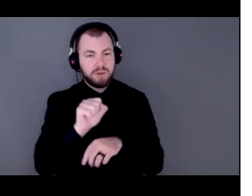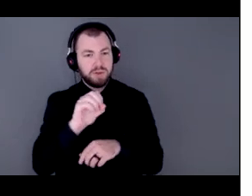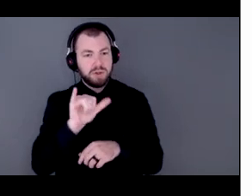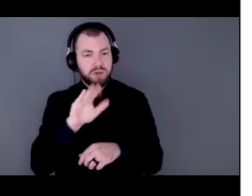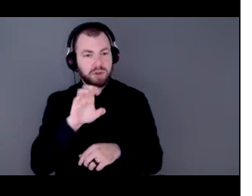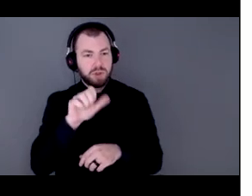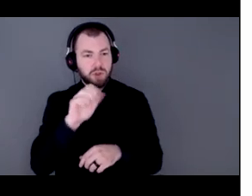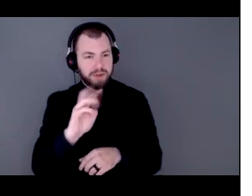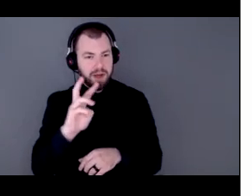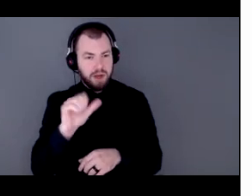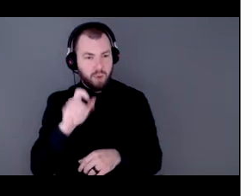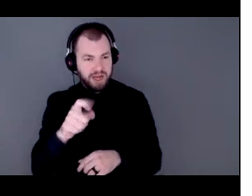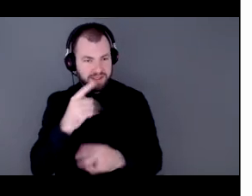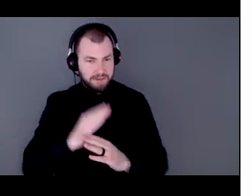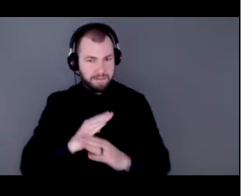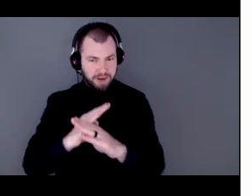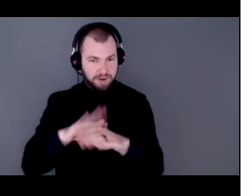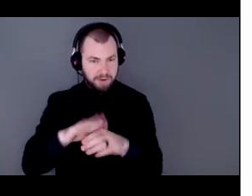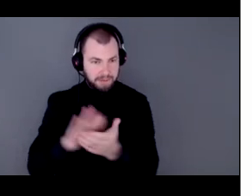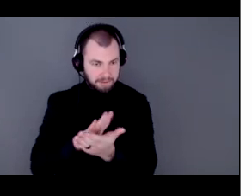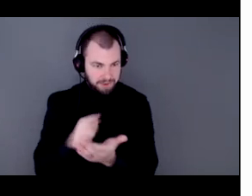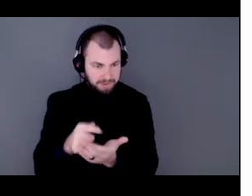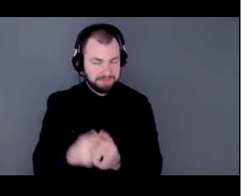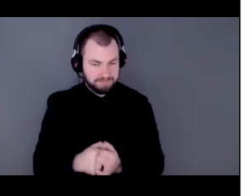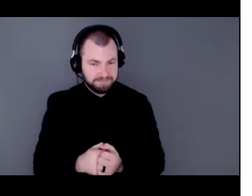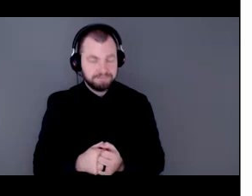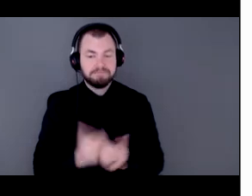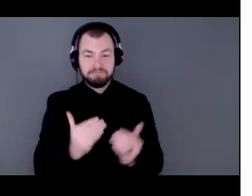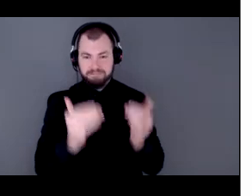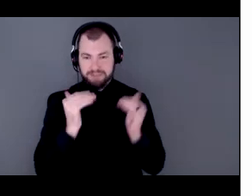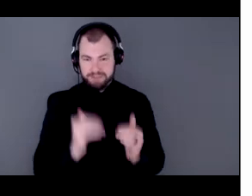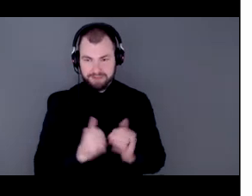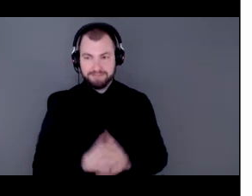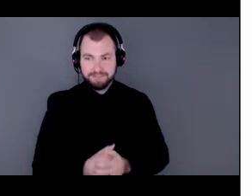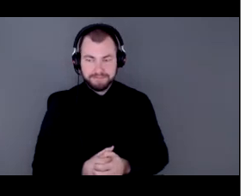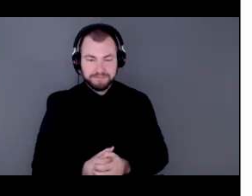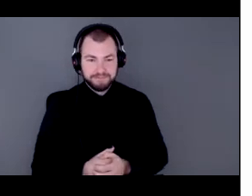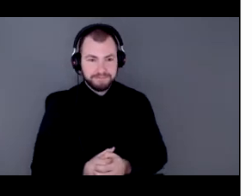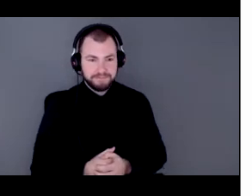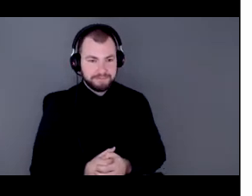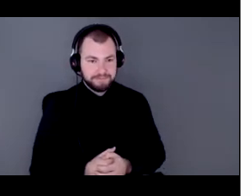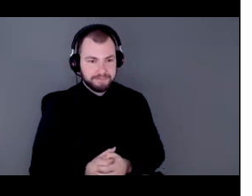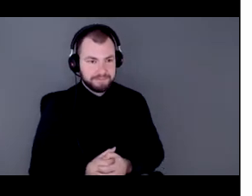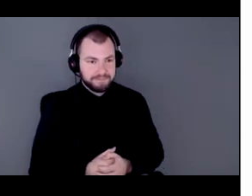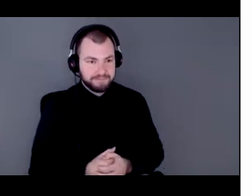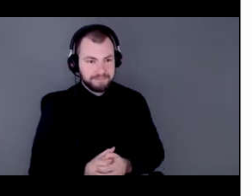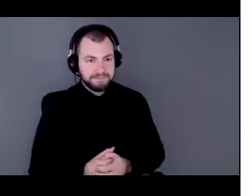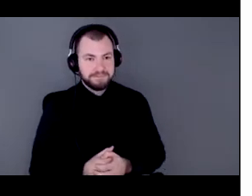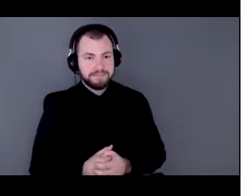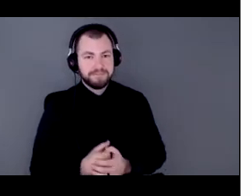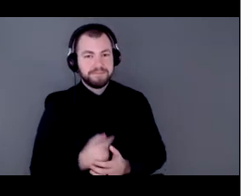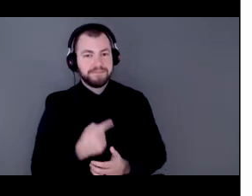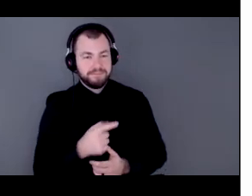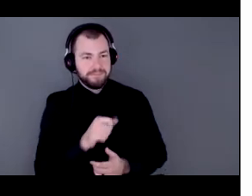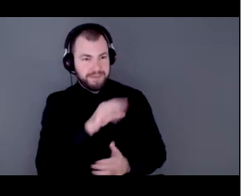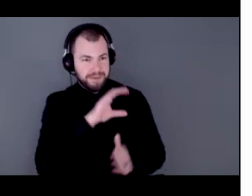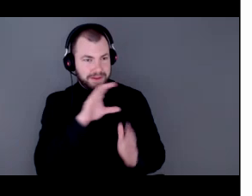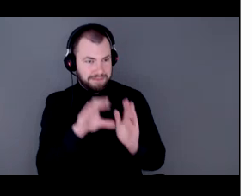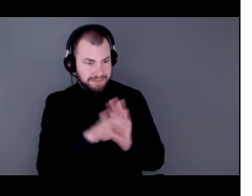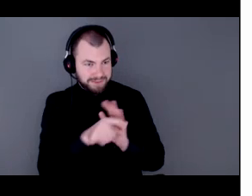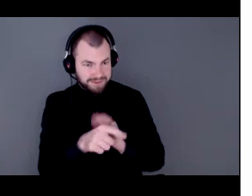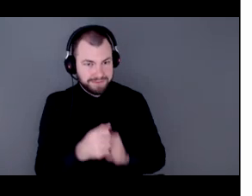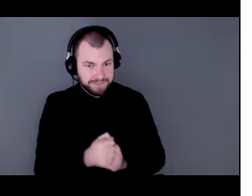plastic materials with that. Can you move to the next slide, please? Here goes another picture. So as you can see here, in A